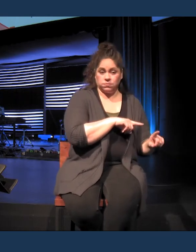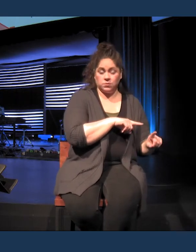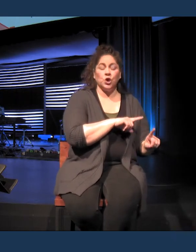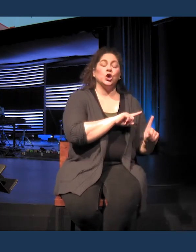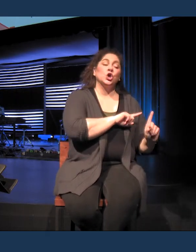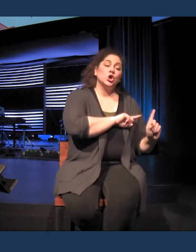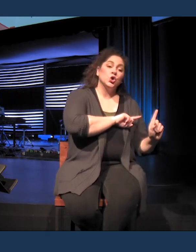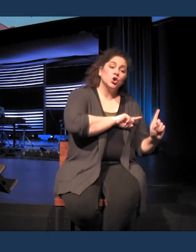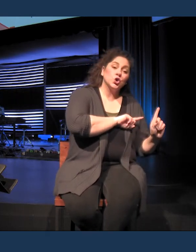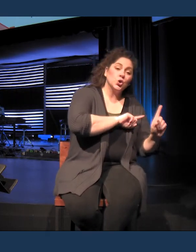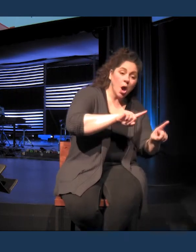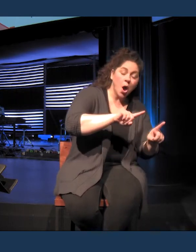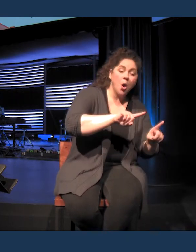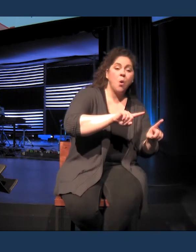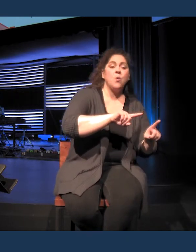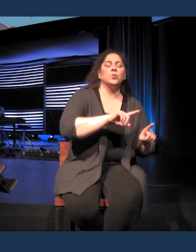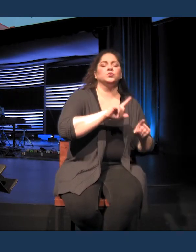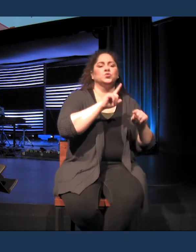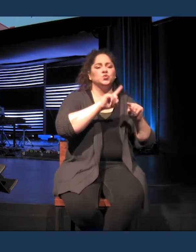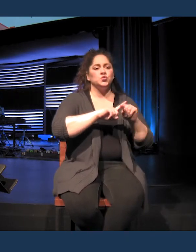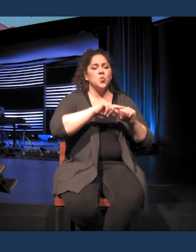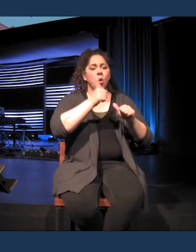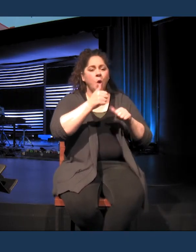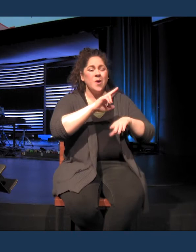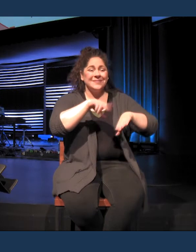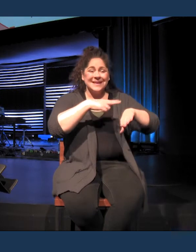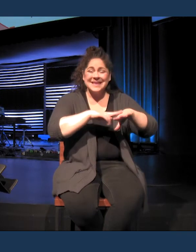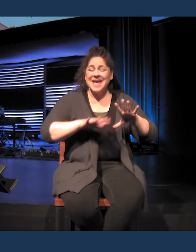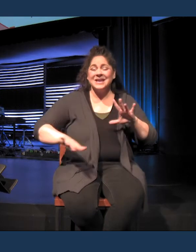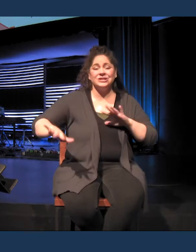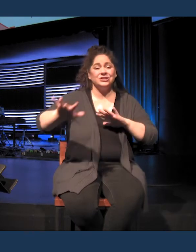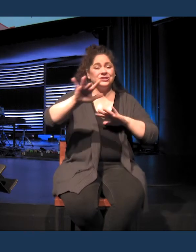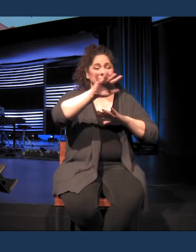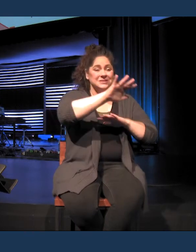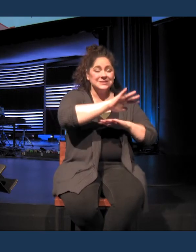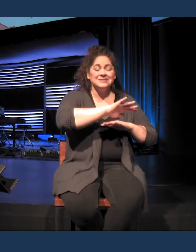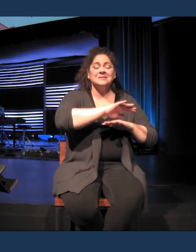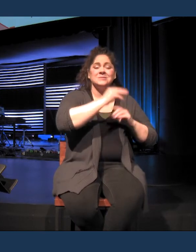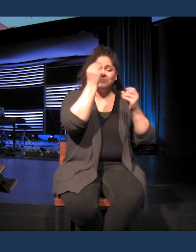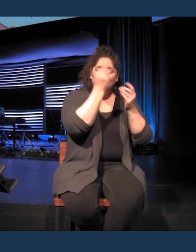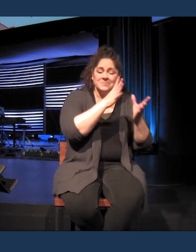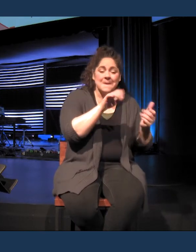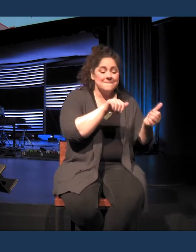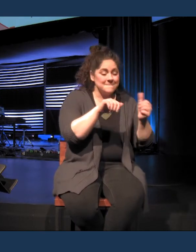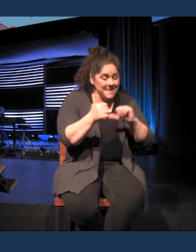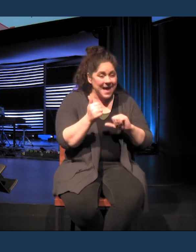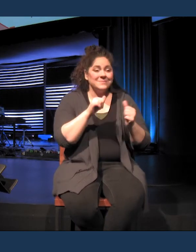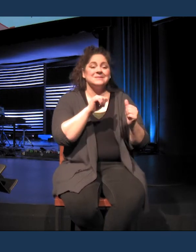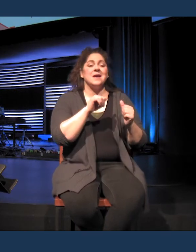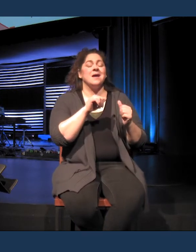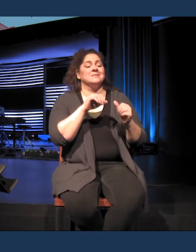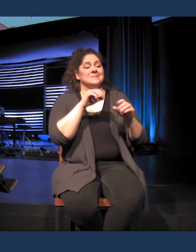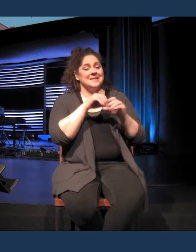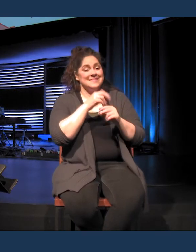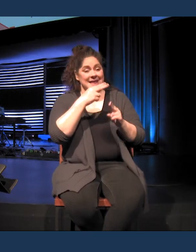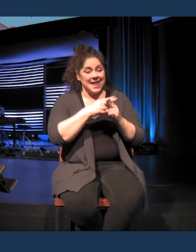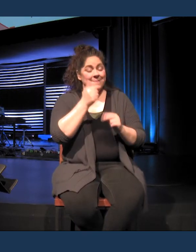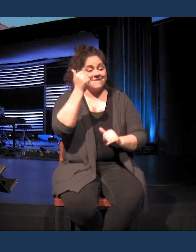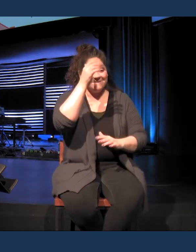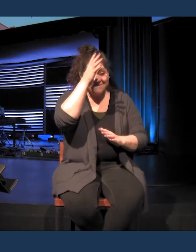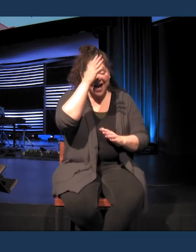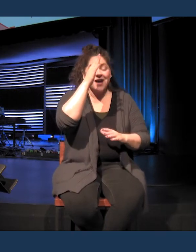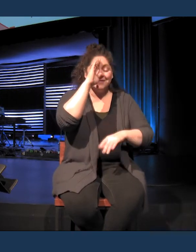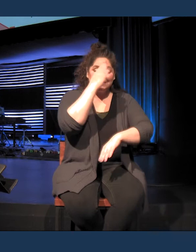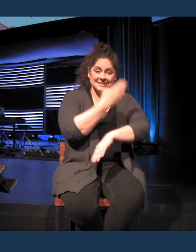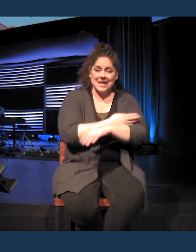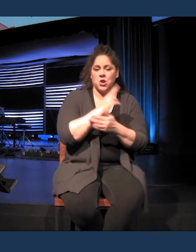Go and make disciples of all the nations, baptizing them in the name of the Father and the Son and